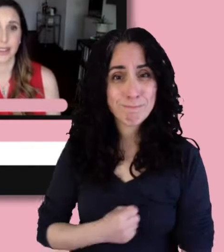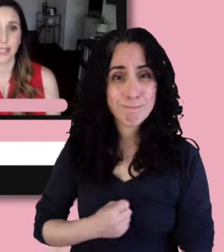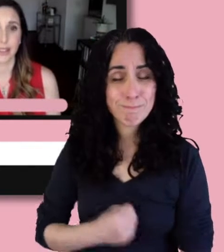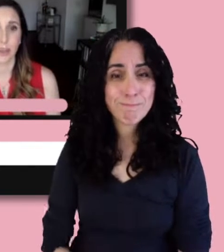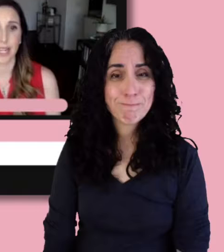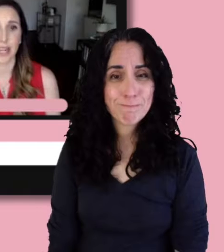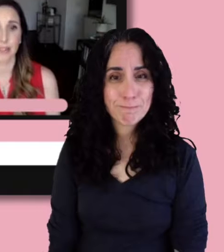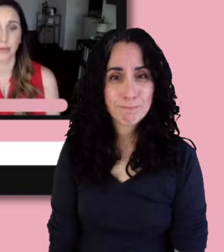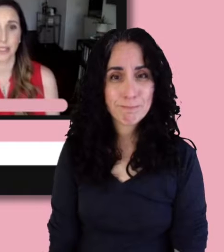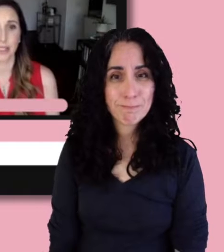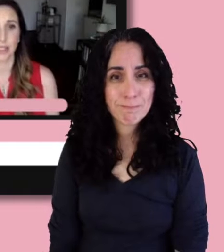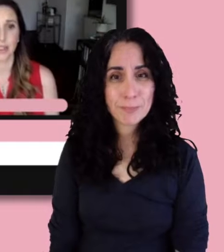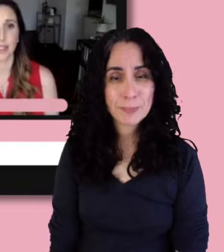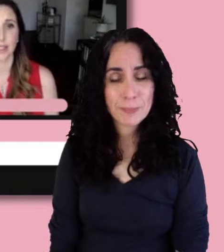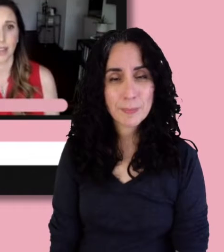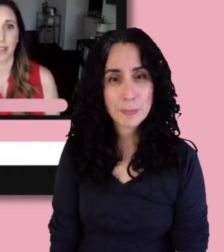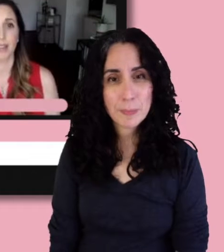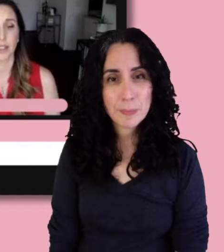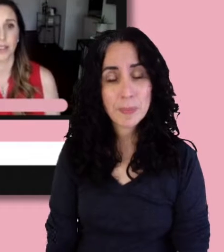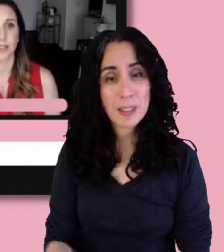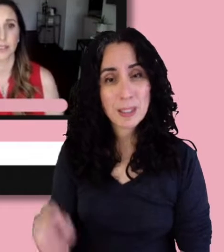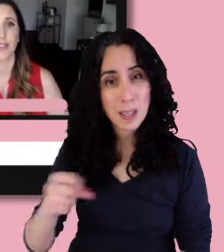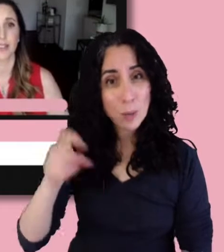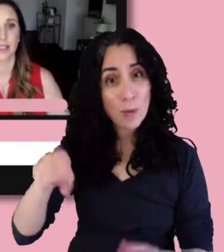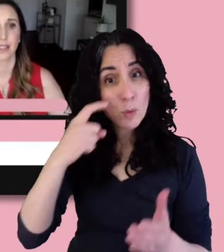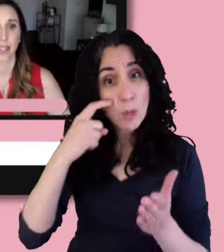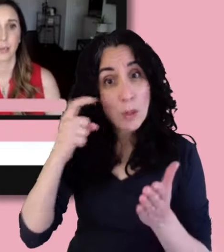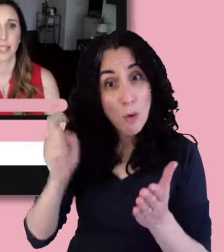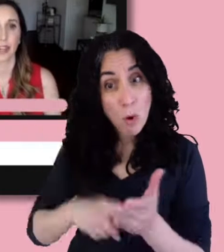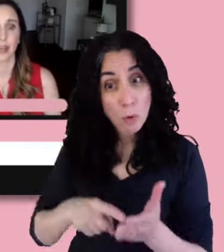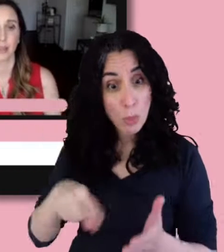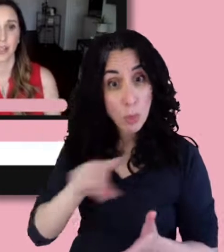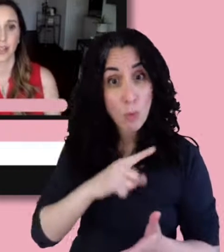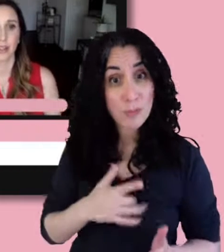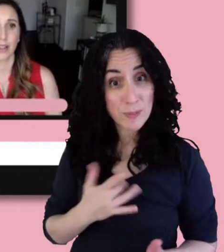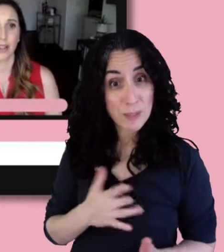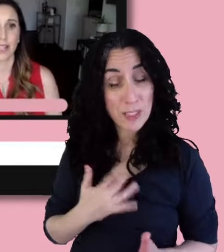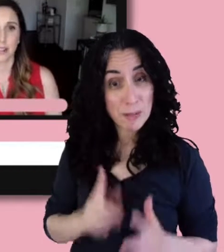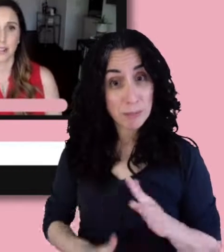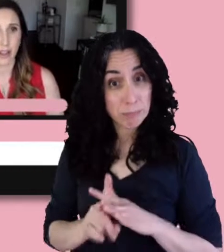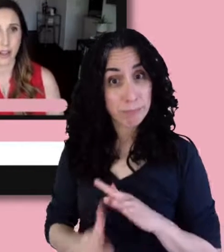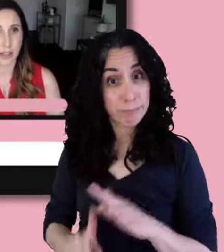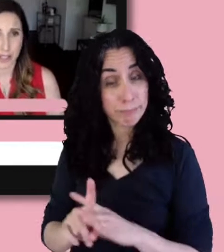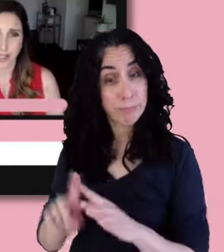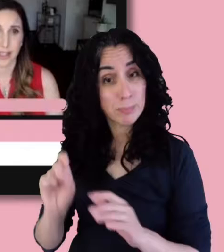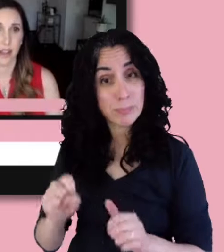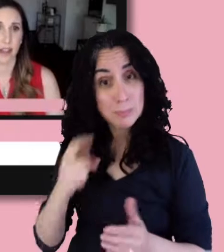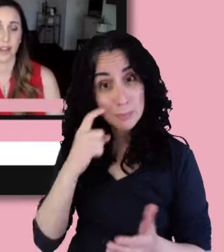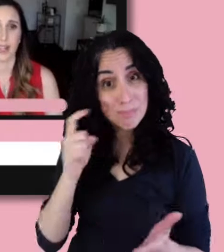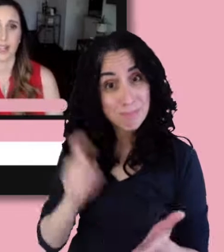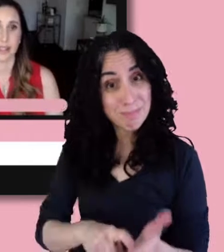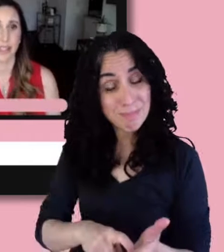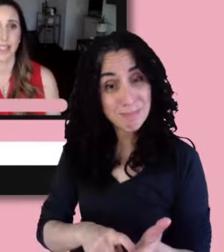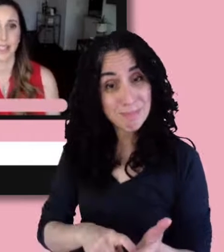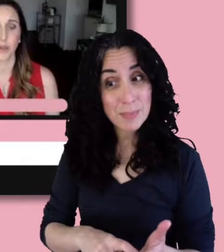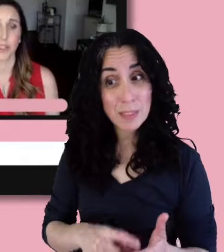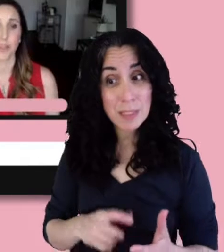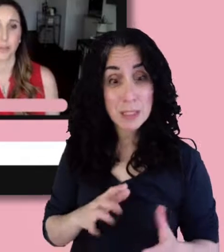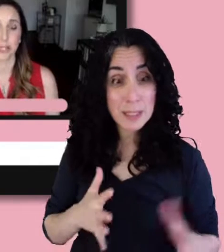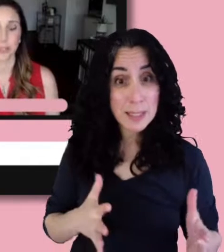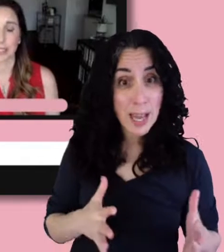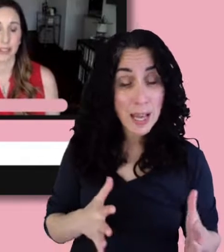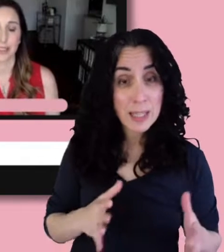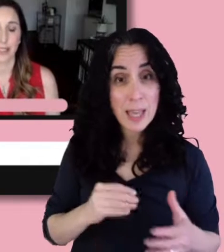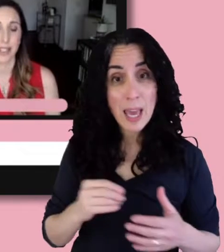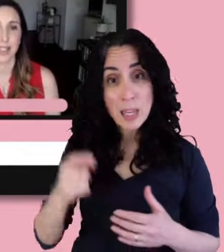I think that we have to really just acknowledge the feelings that are coming up. Yes, they are anxiety and grief,